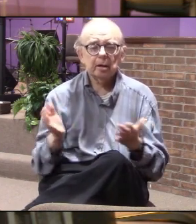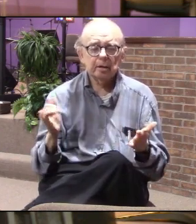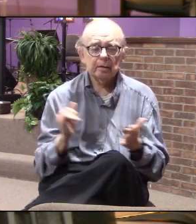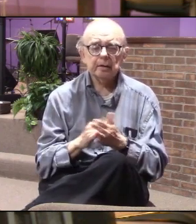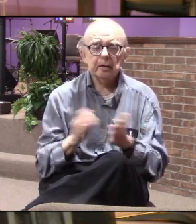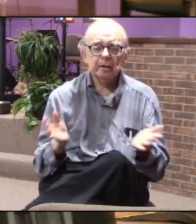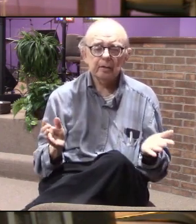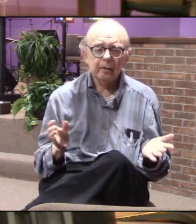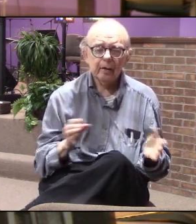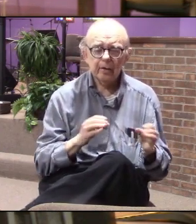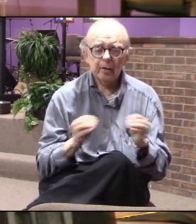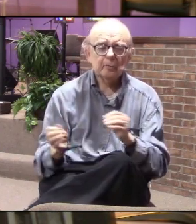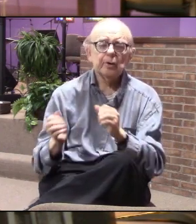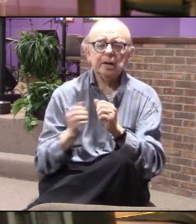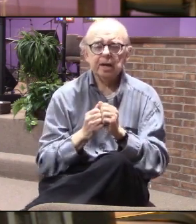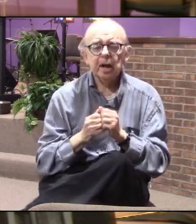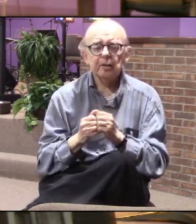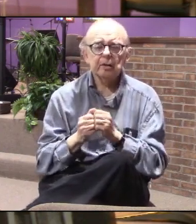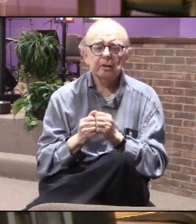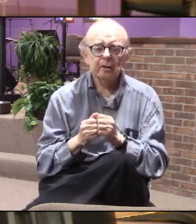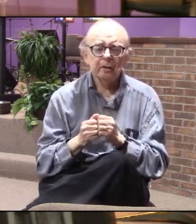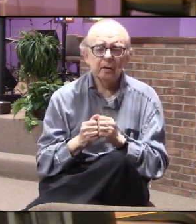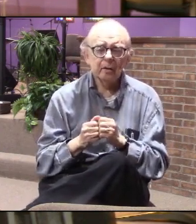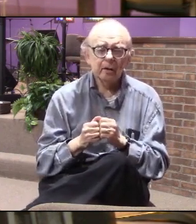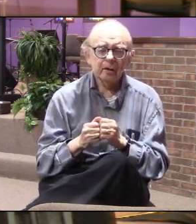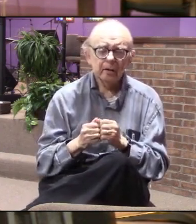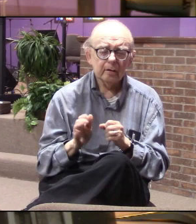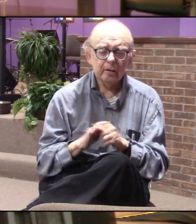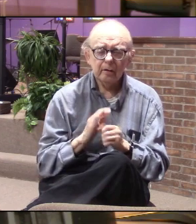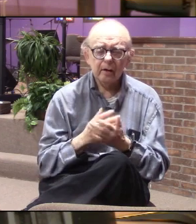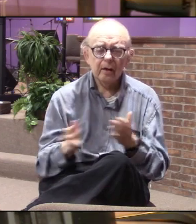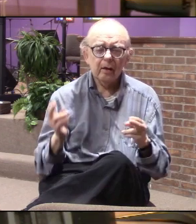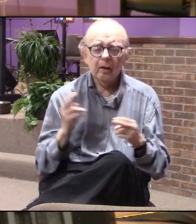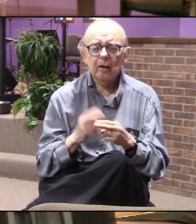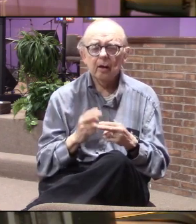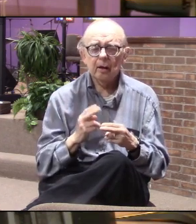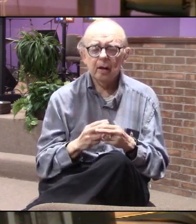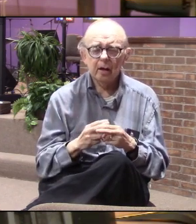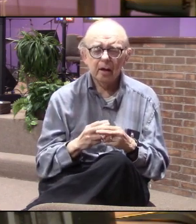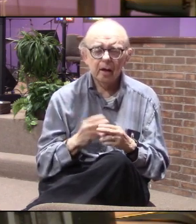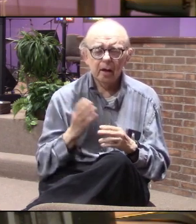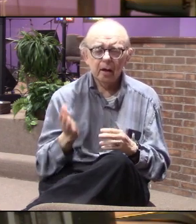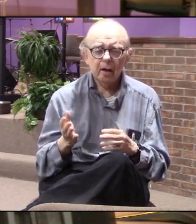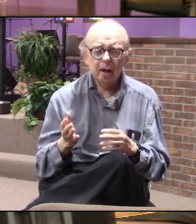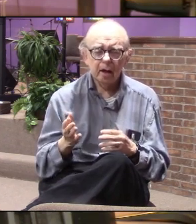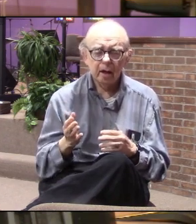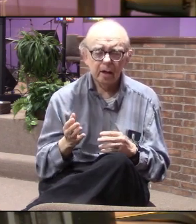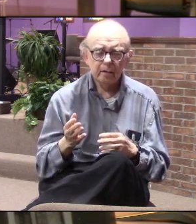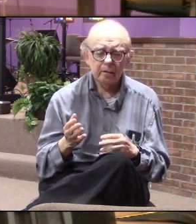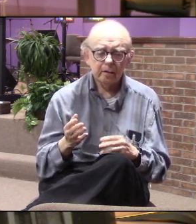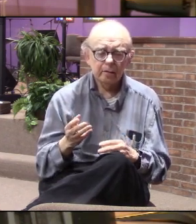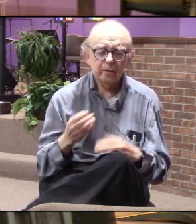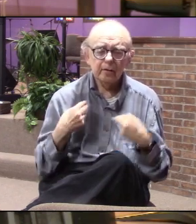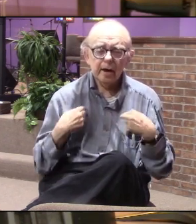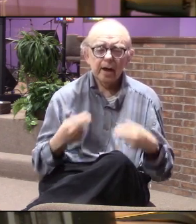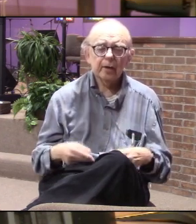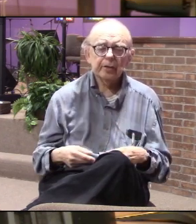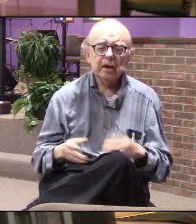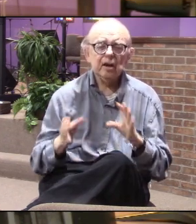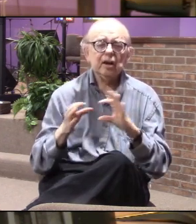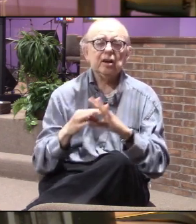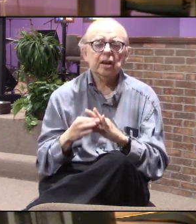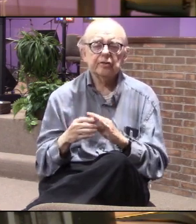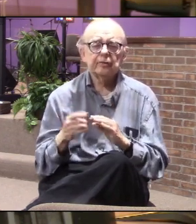so we're putting together. It's a whole thing. It's been out there, a thing for a healthy coalition for